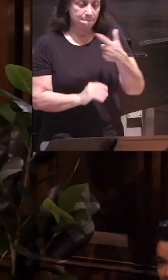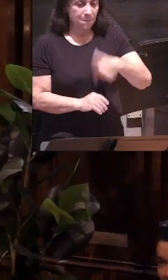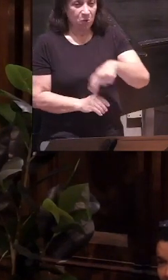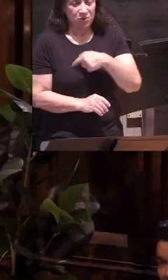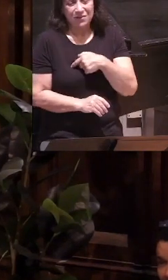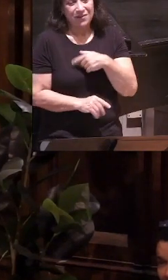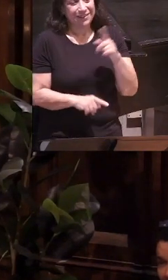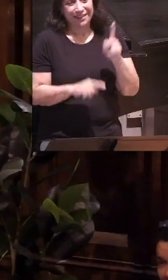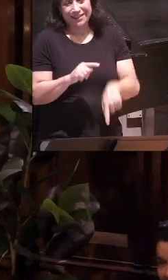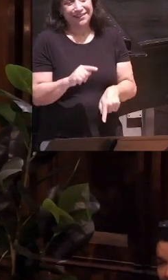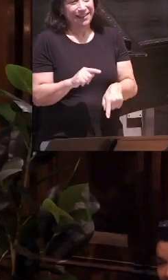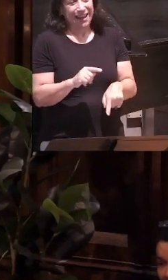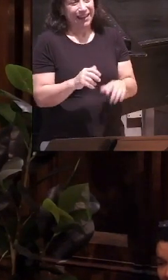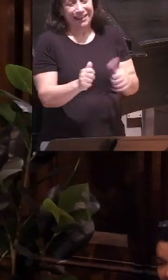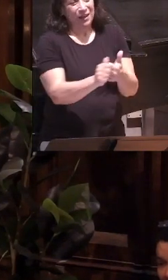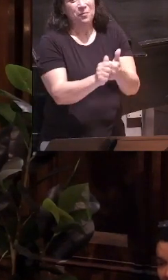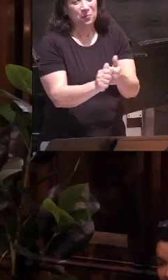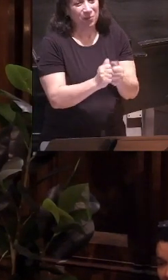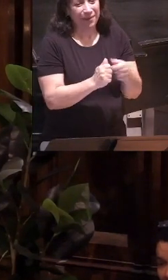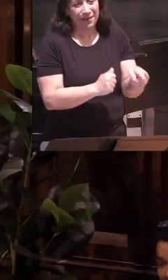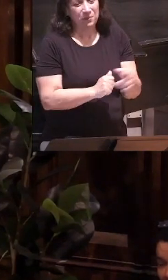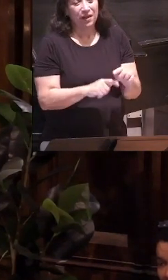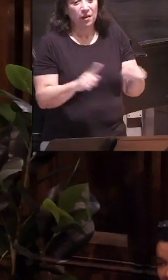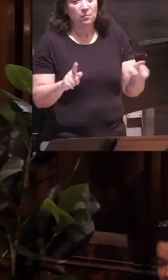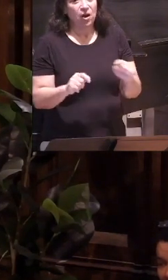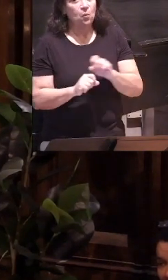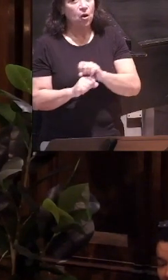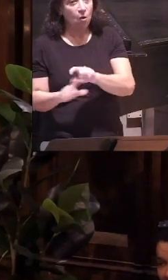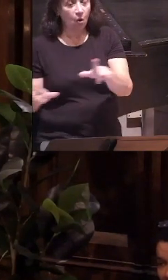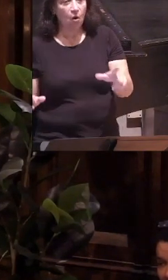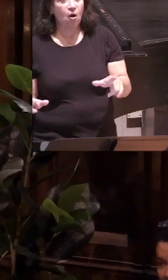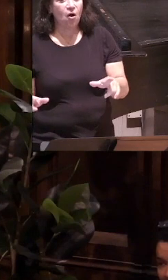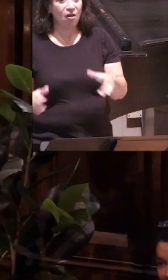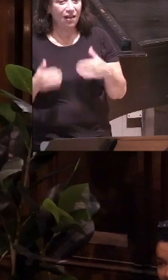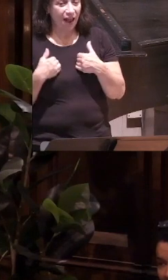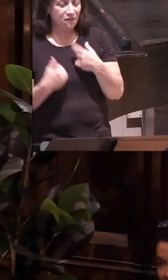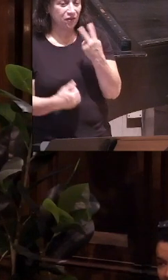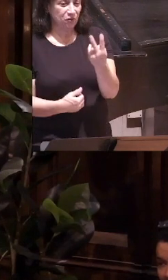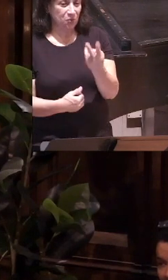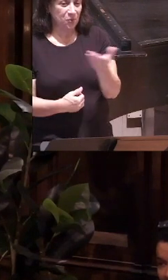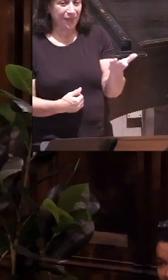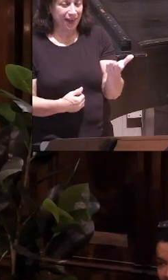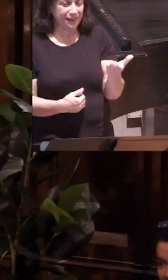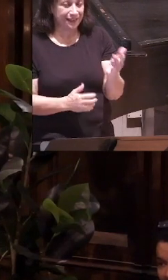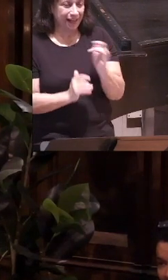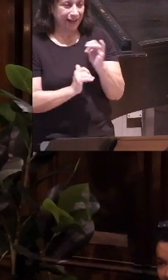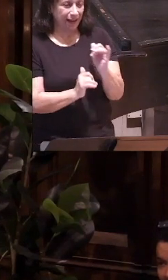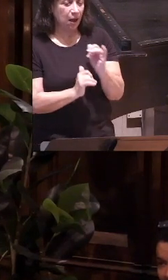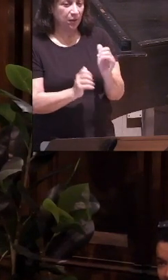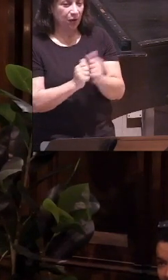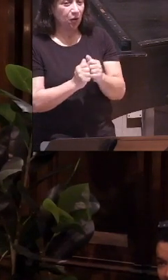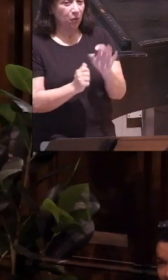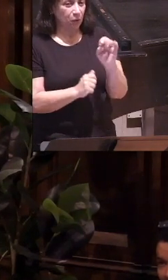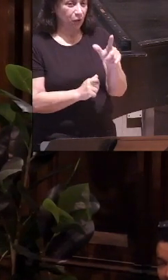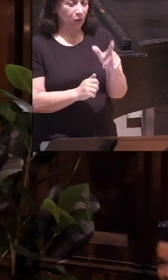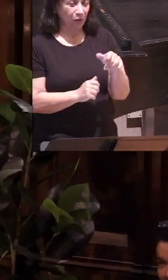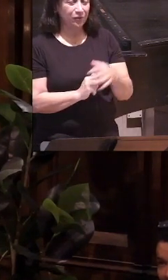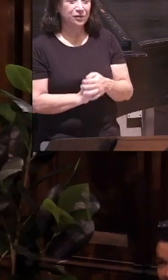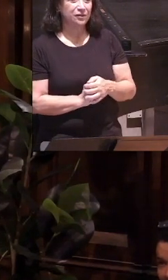can't get there. But all of us have two things in common with Earl